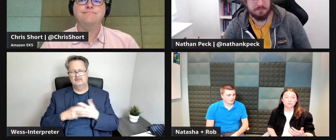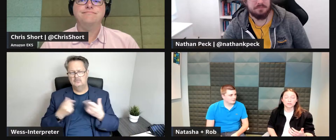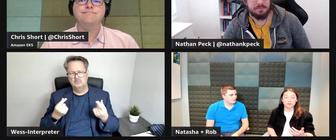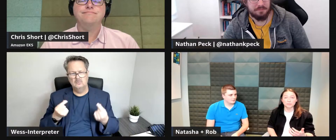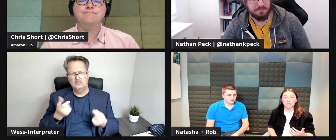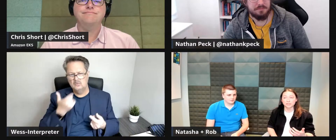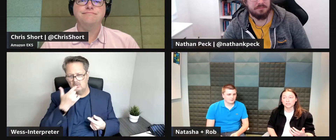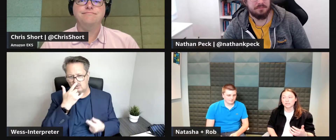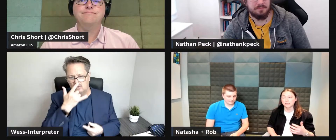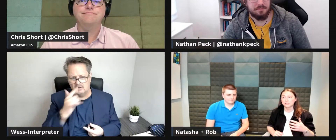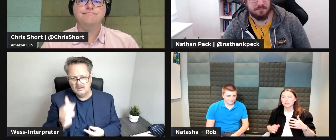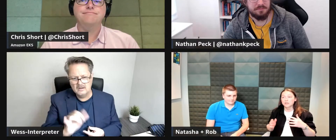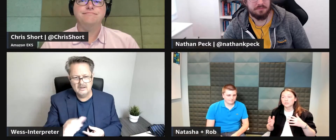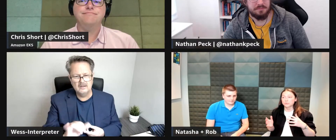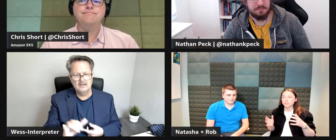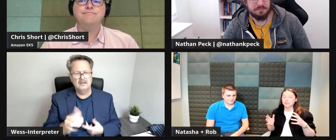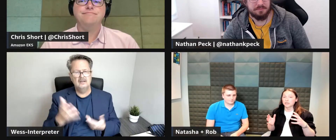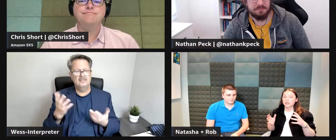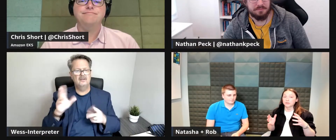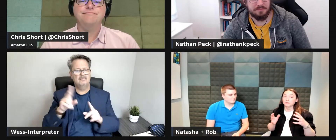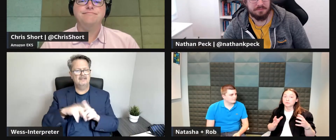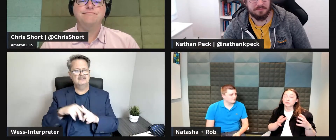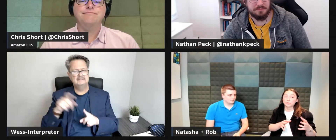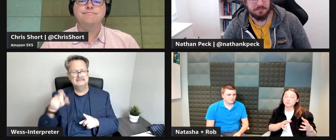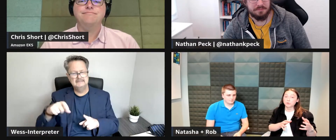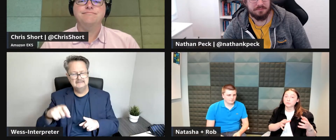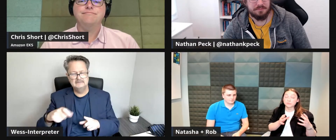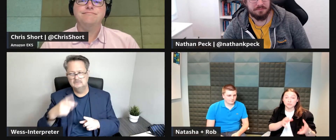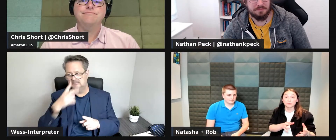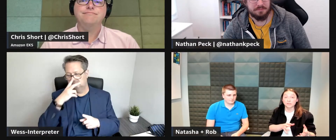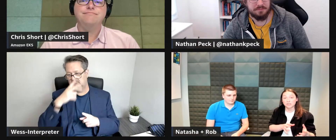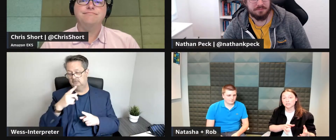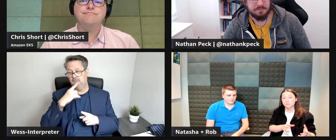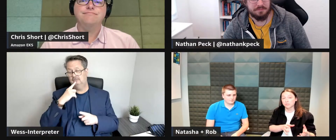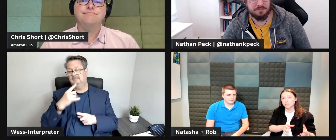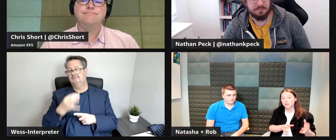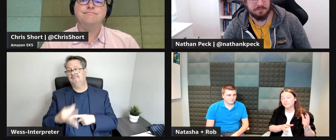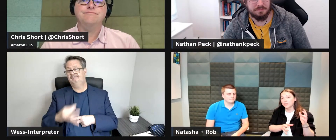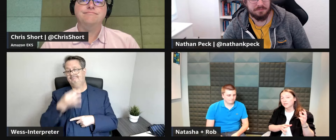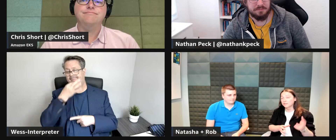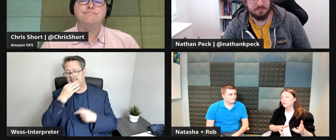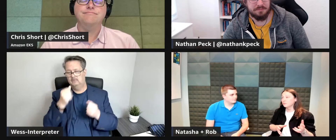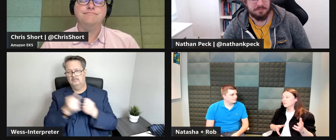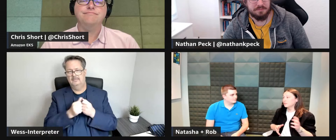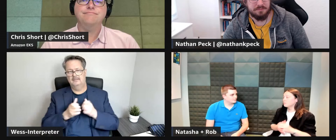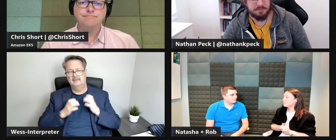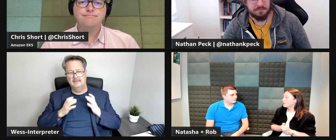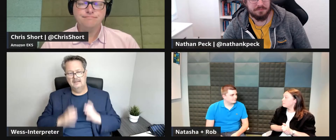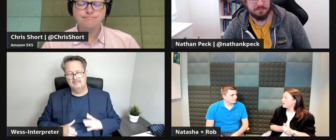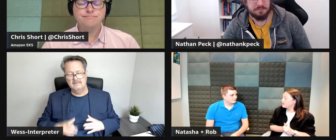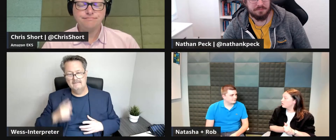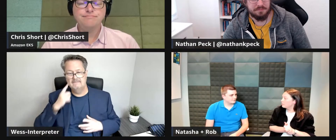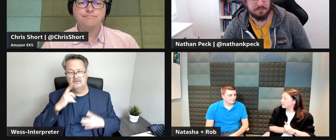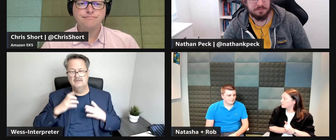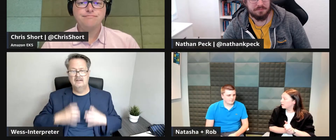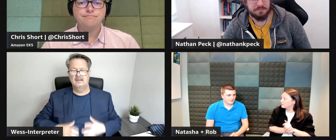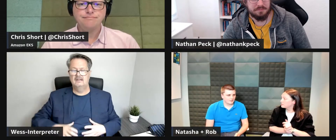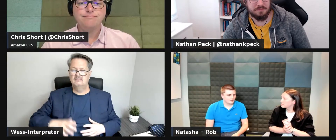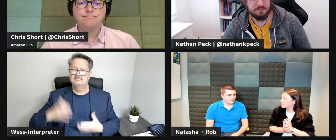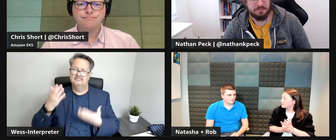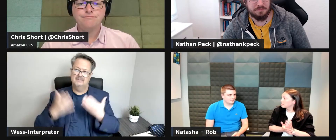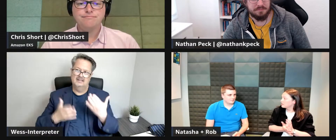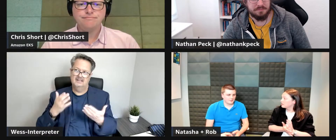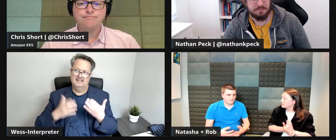exactly what their application needs. So we're seeing it having a real sweet spot with some of our customers there. In terms of customers where it may not make